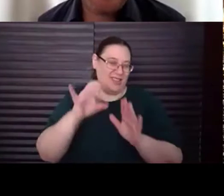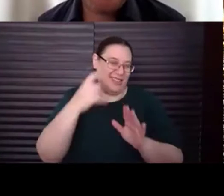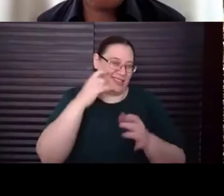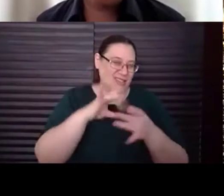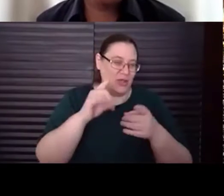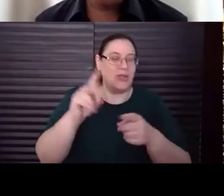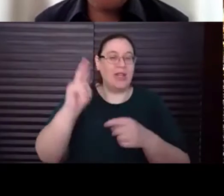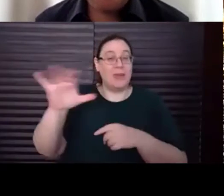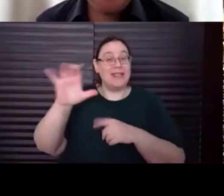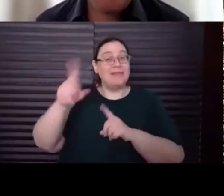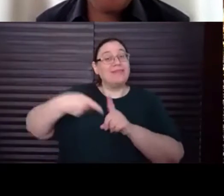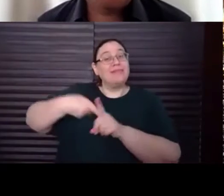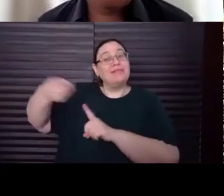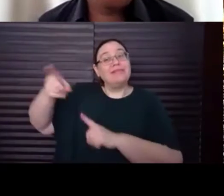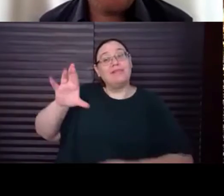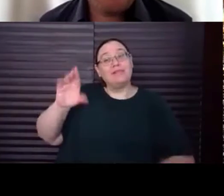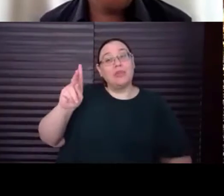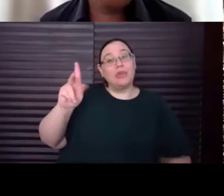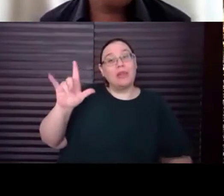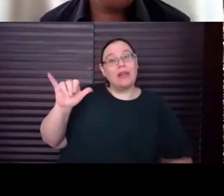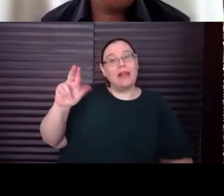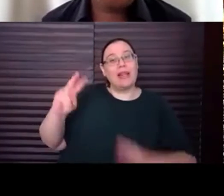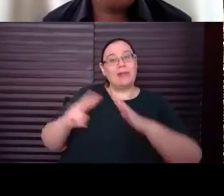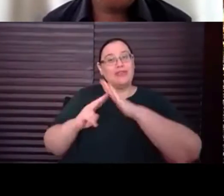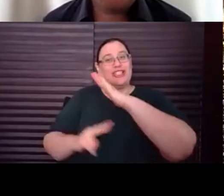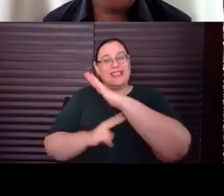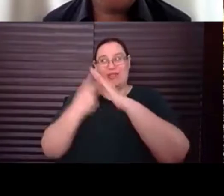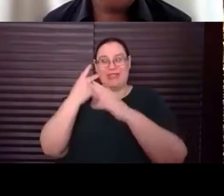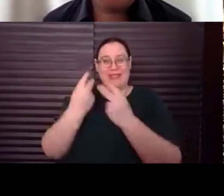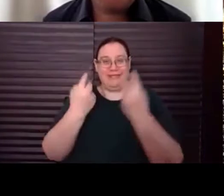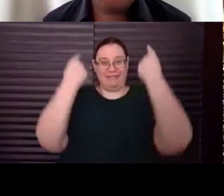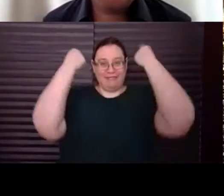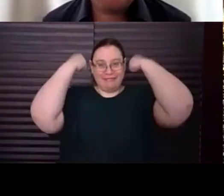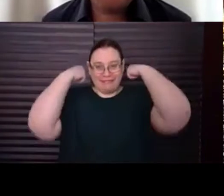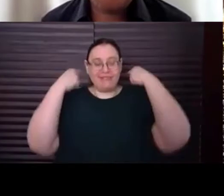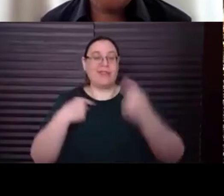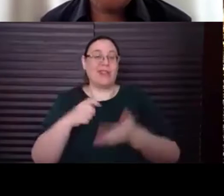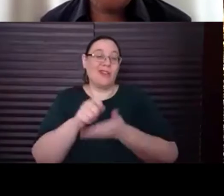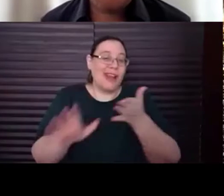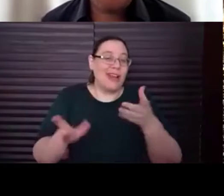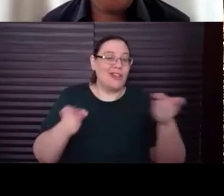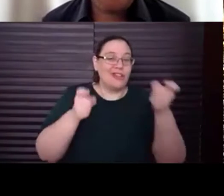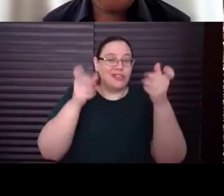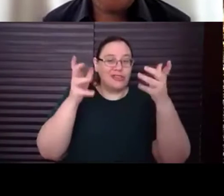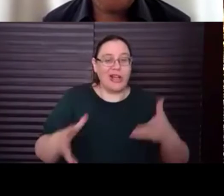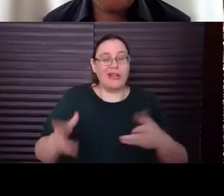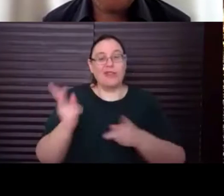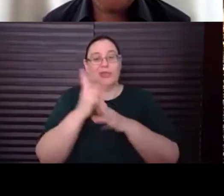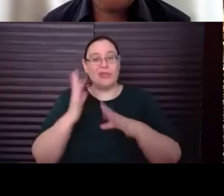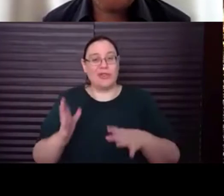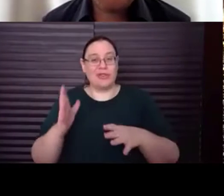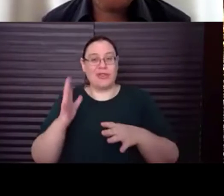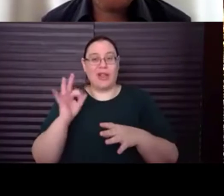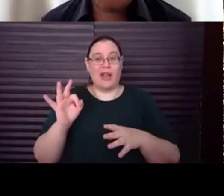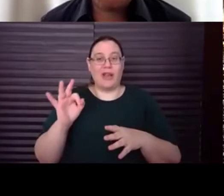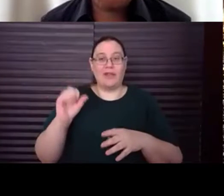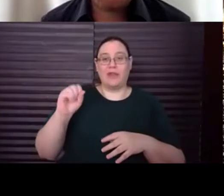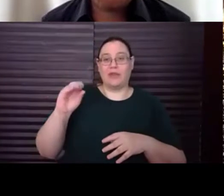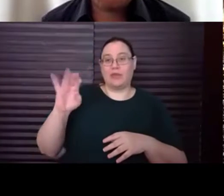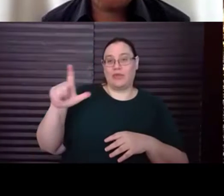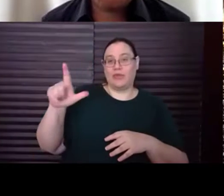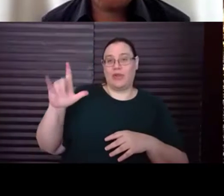the Brooklyn Bridge behind me here. I'm the writer, director, and producer of Social Fitness, which